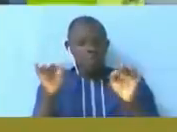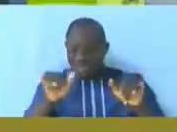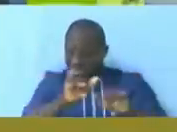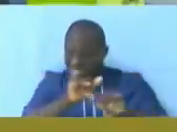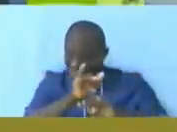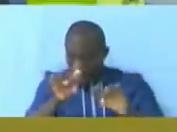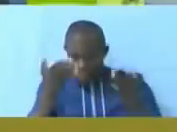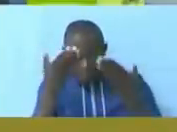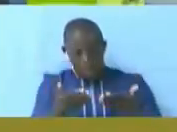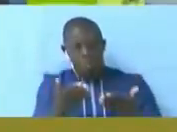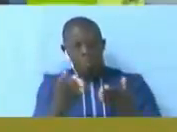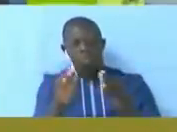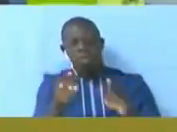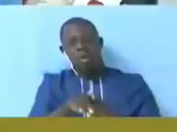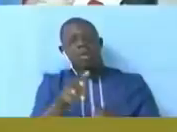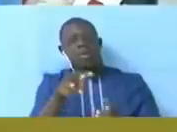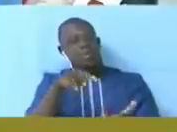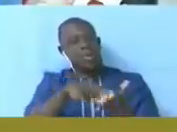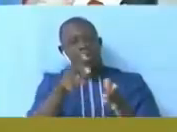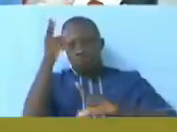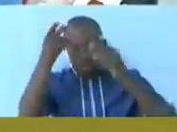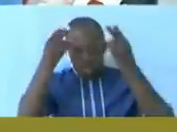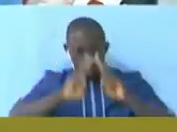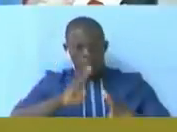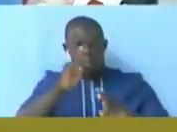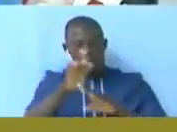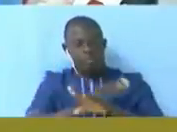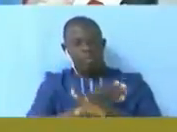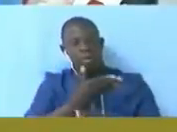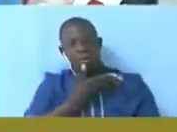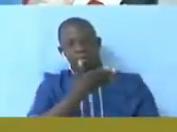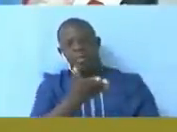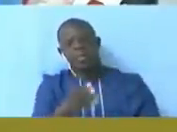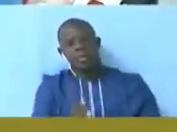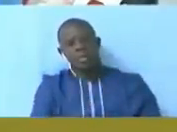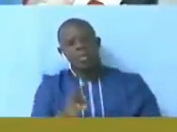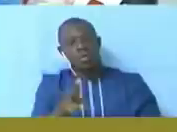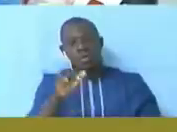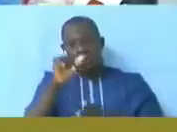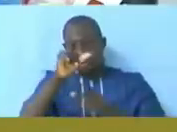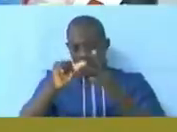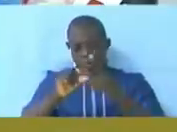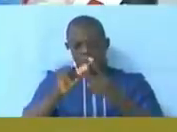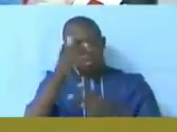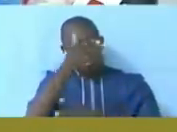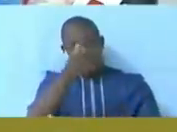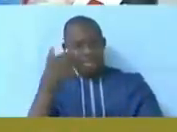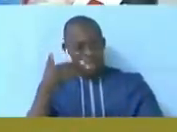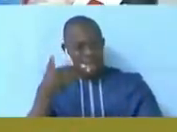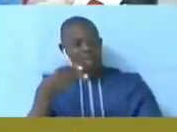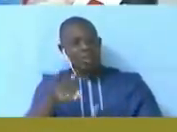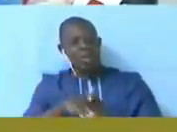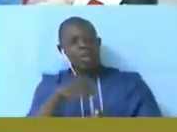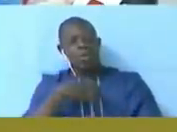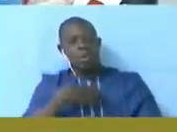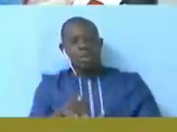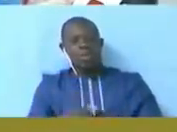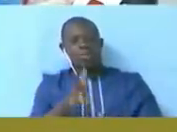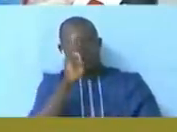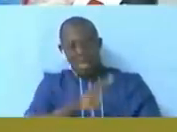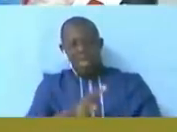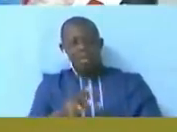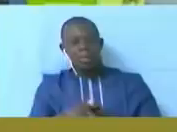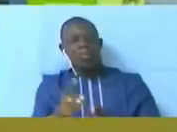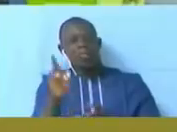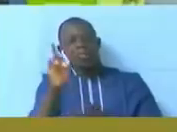lorin. So that particular section 99 was designed to actually prevent Mr. Dabo and co from getting